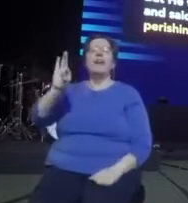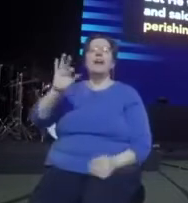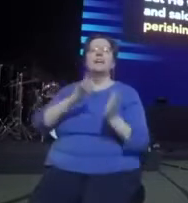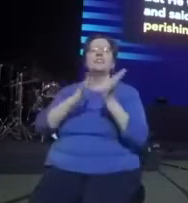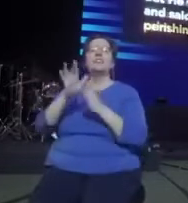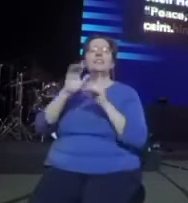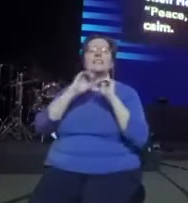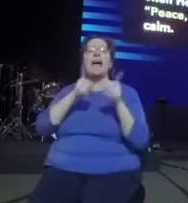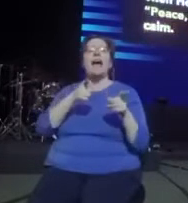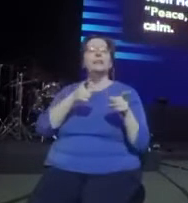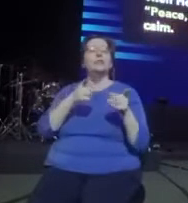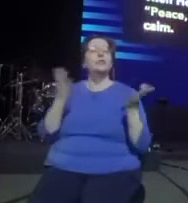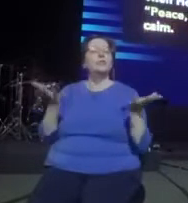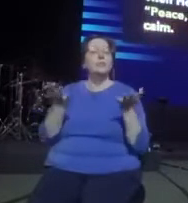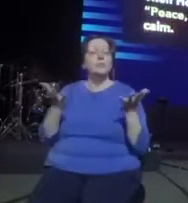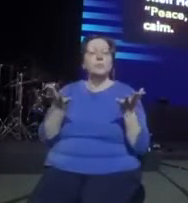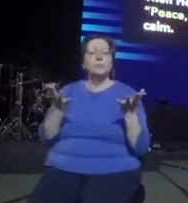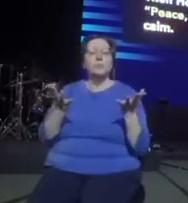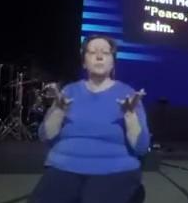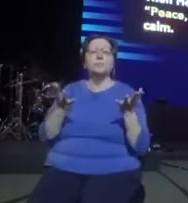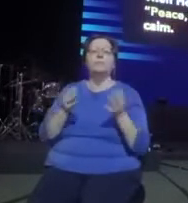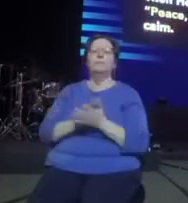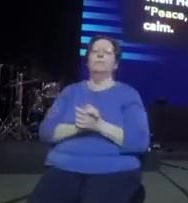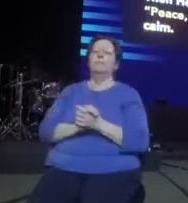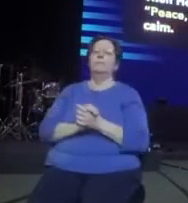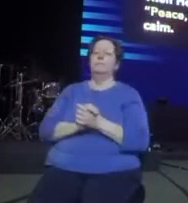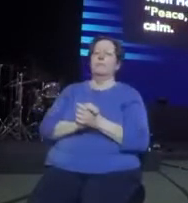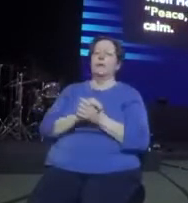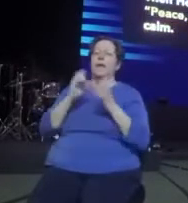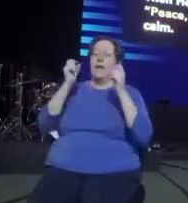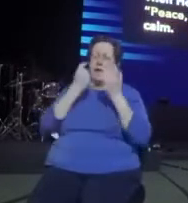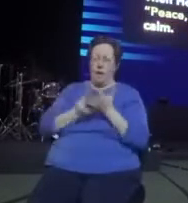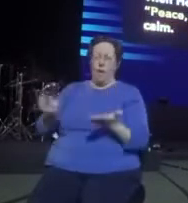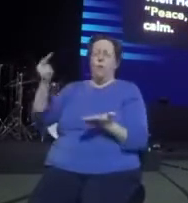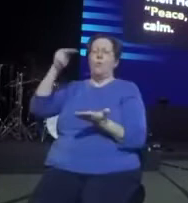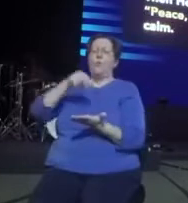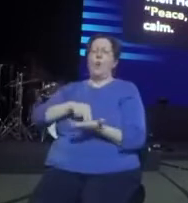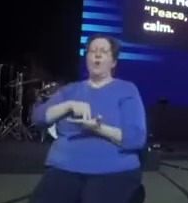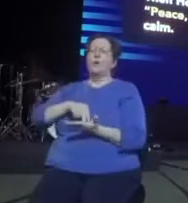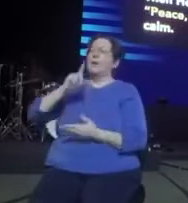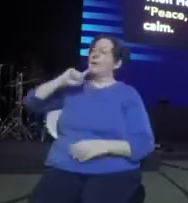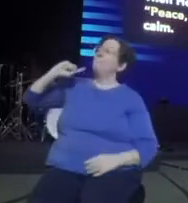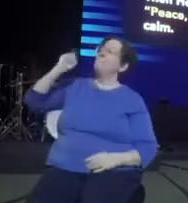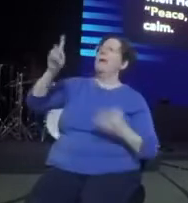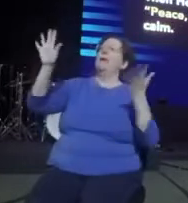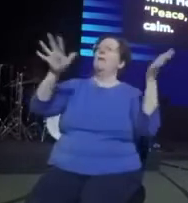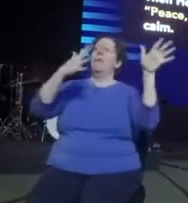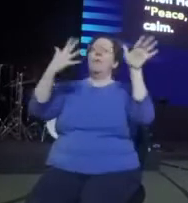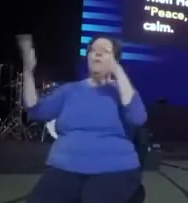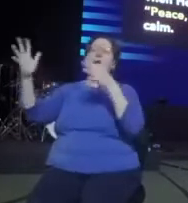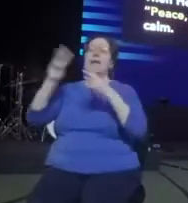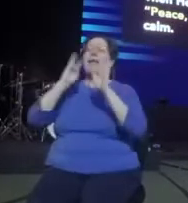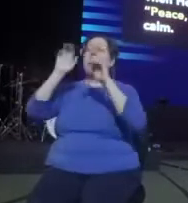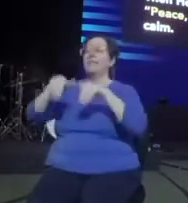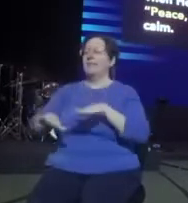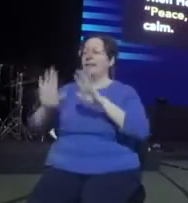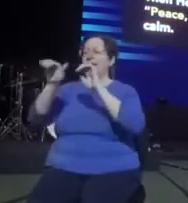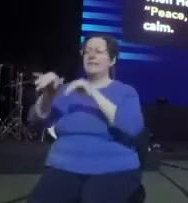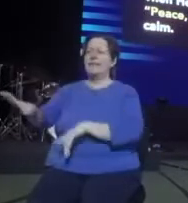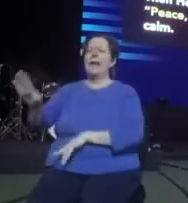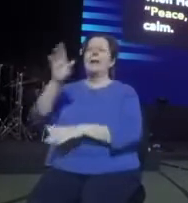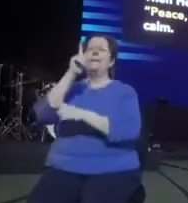statement. In verse 39, let's put it up. It says this, and then he arose and he rebuked the wind and said to the sea,